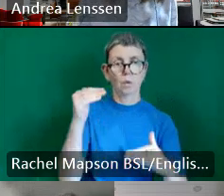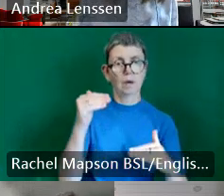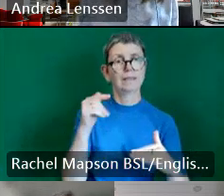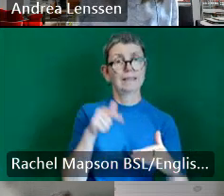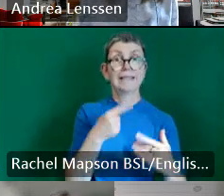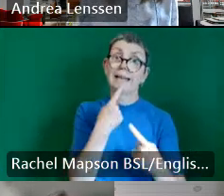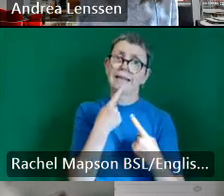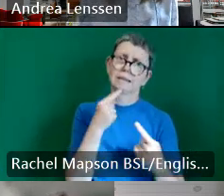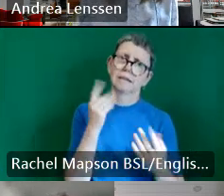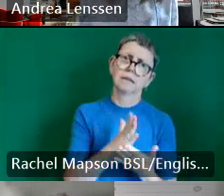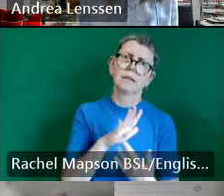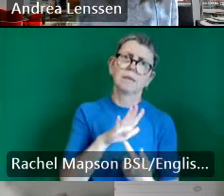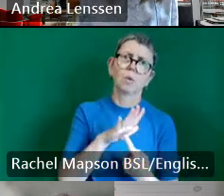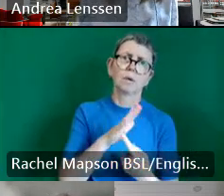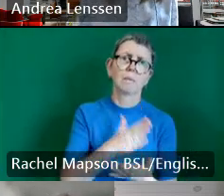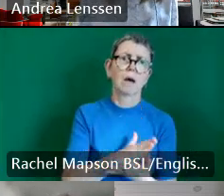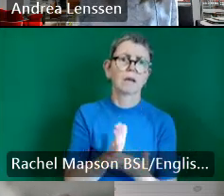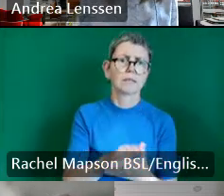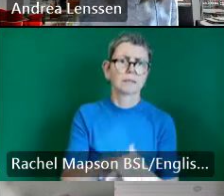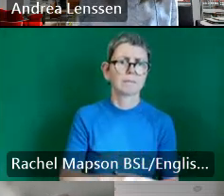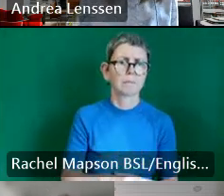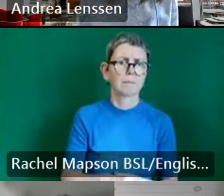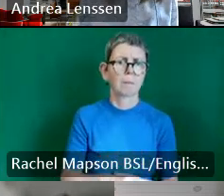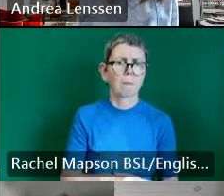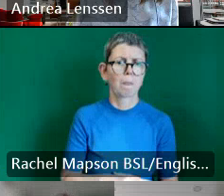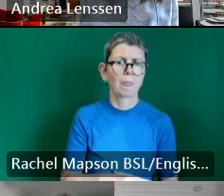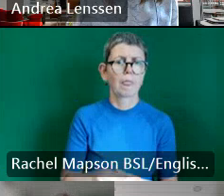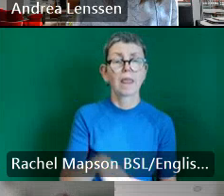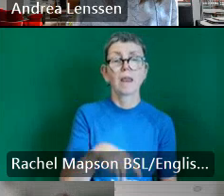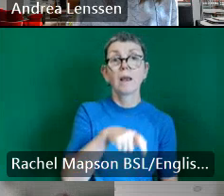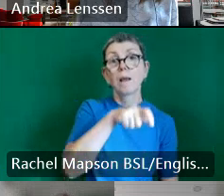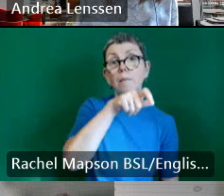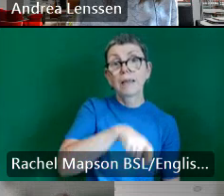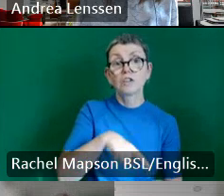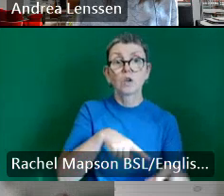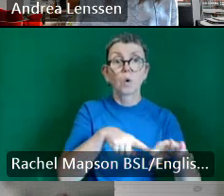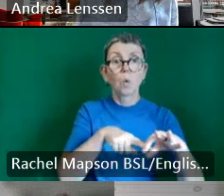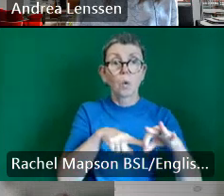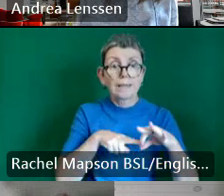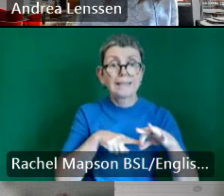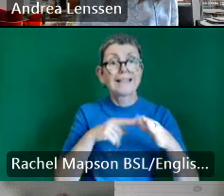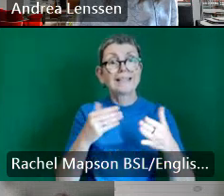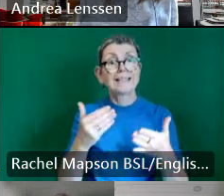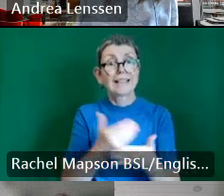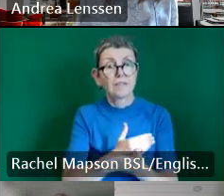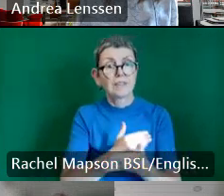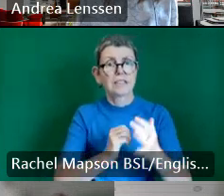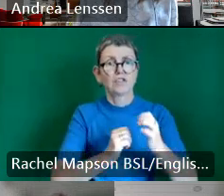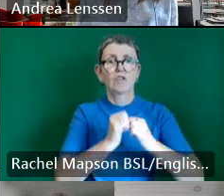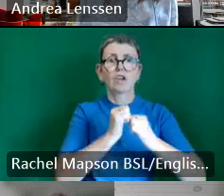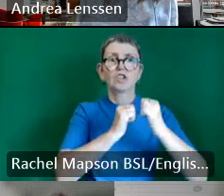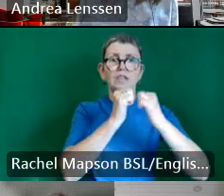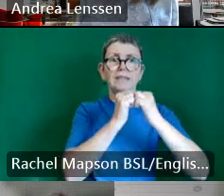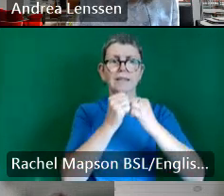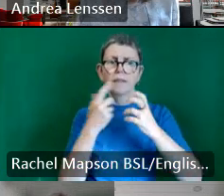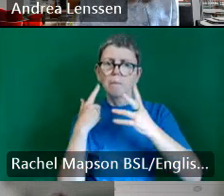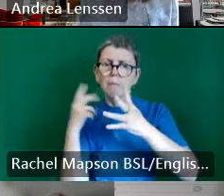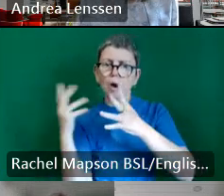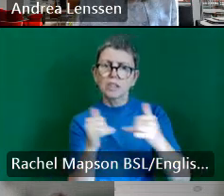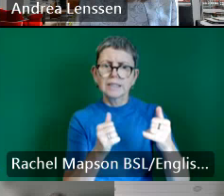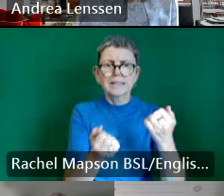important. Establish patient quality and safety infrastructure and monitor and evaluate for disparities. Yeah, so if you have